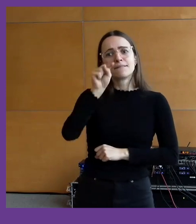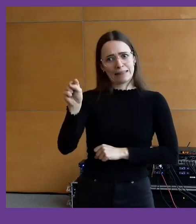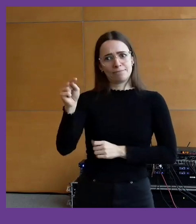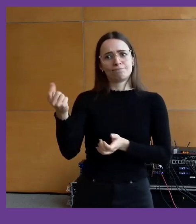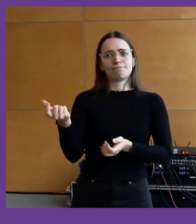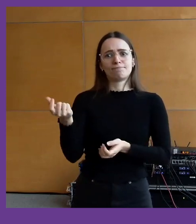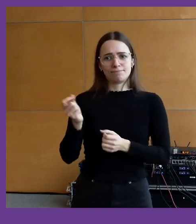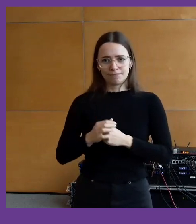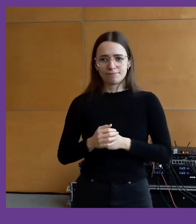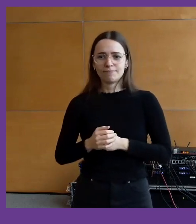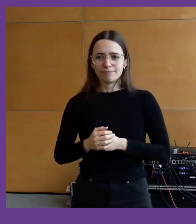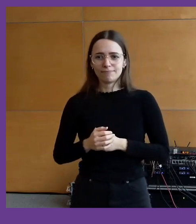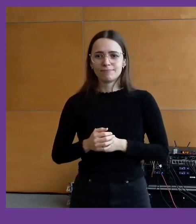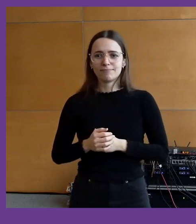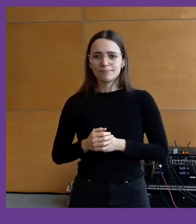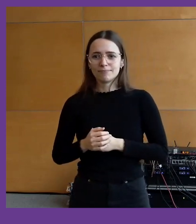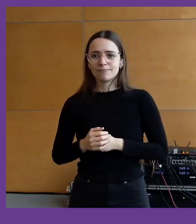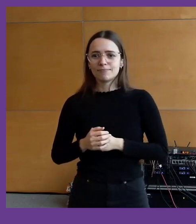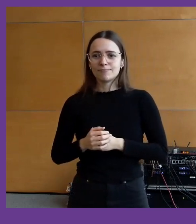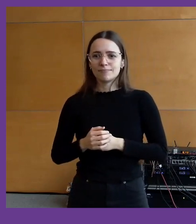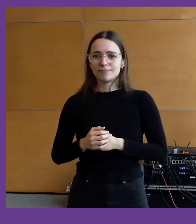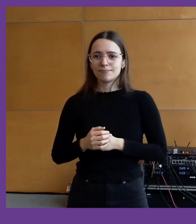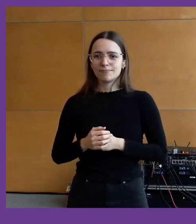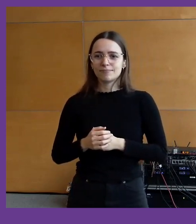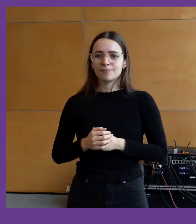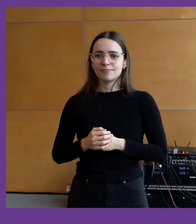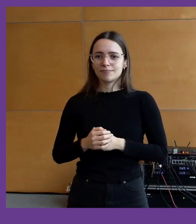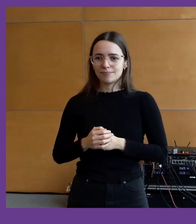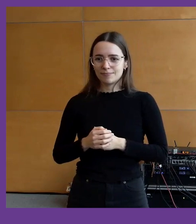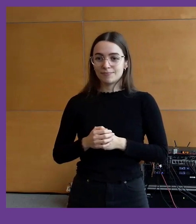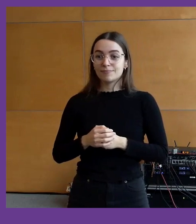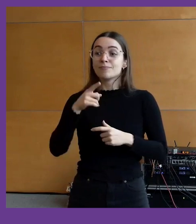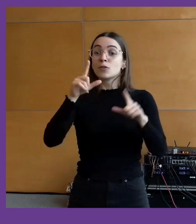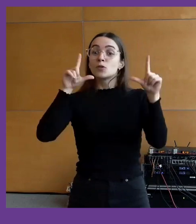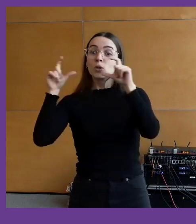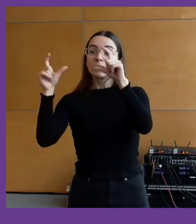an award that we give every year to cities that do remarkable work on